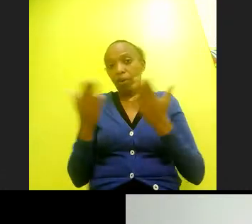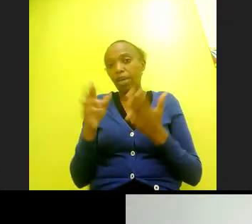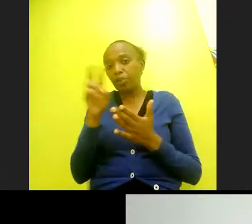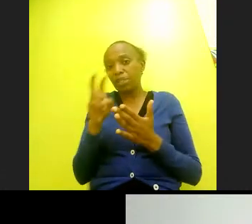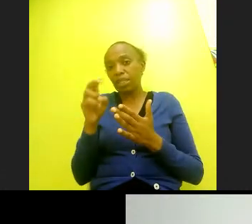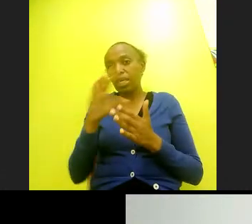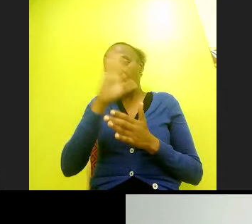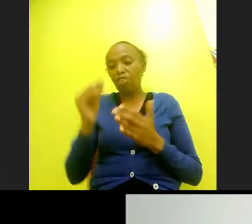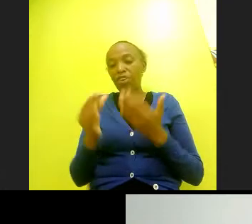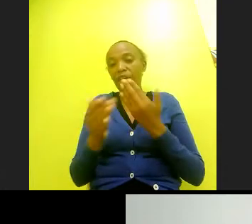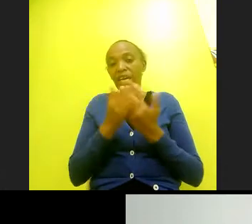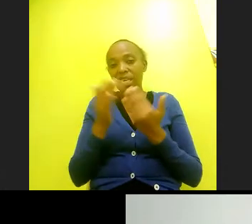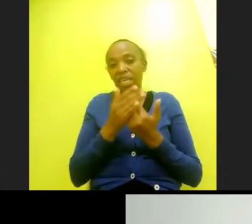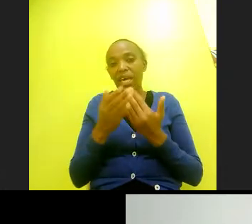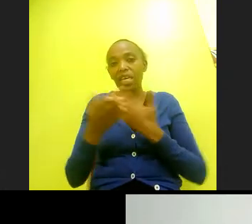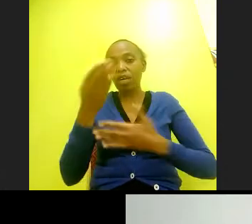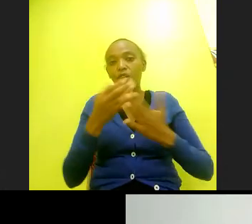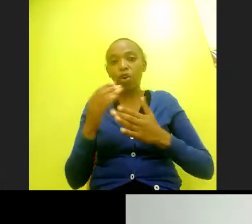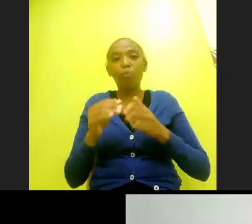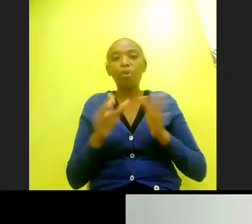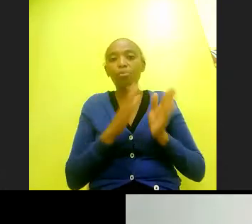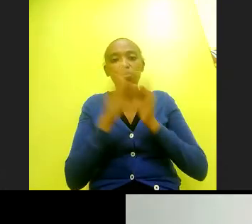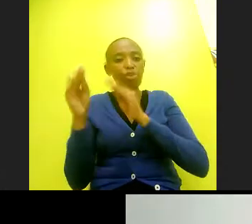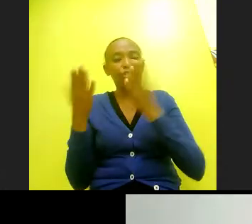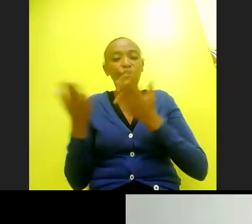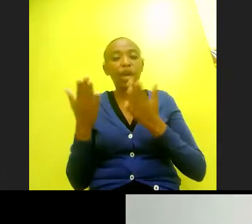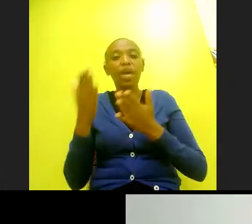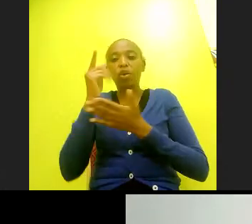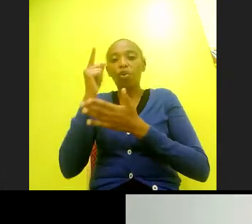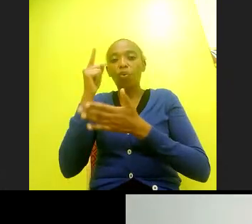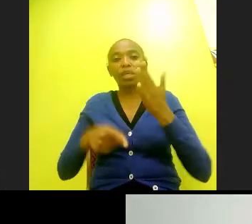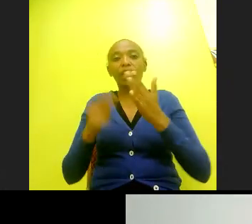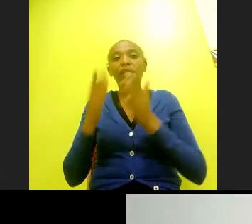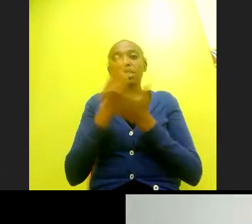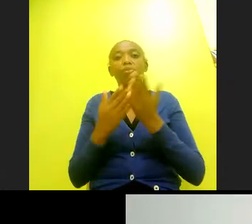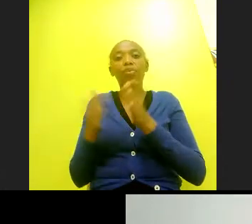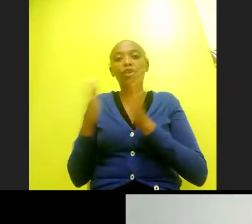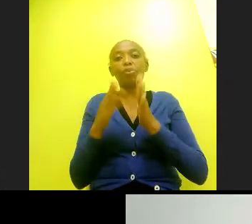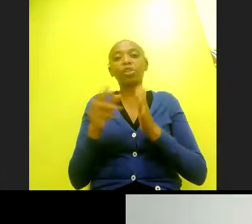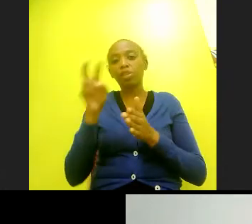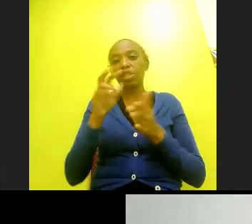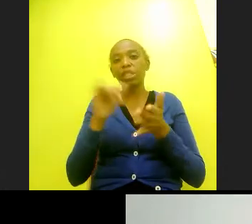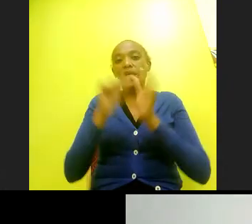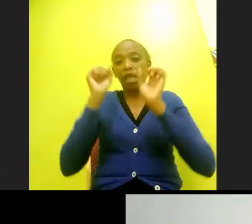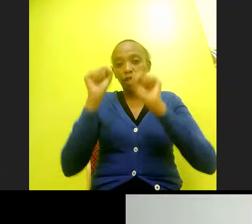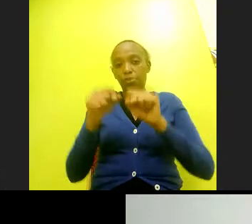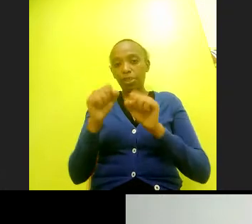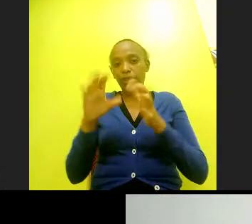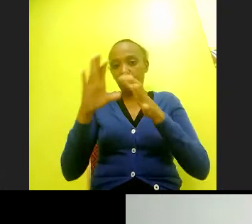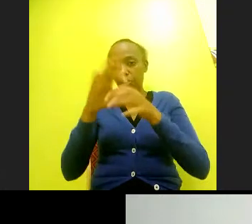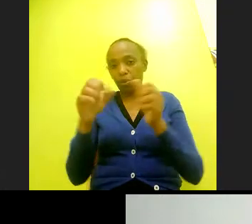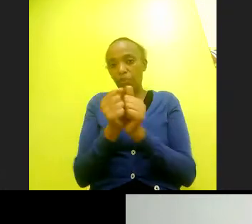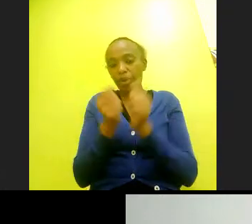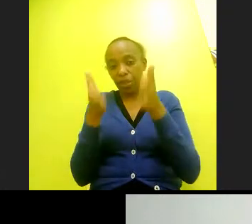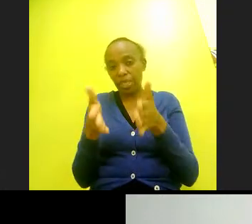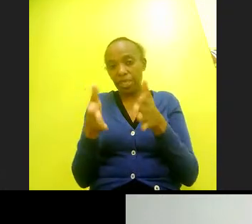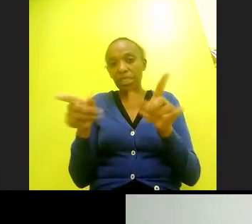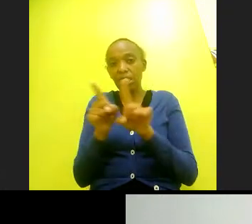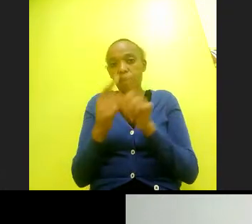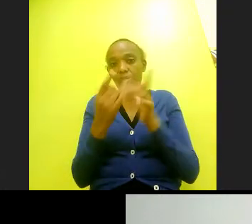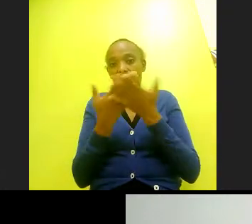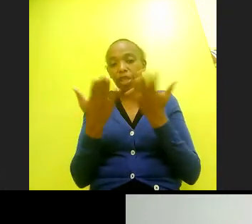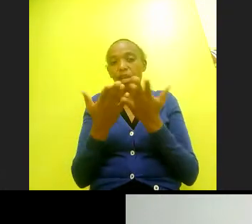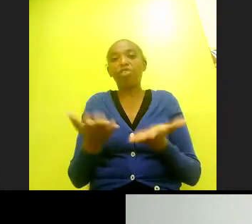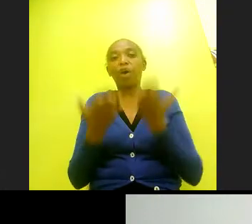Index feeding onto that? And what are some of the opportunities you see that we could be able to collaborate with this as a tool for